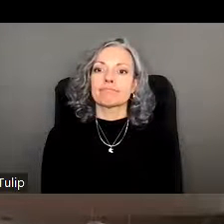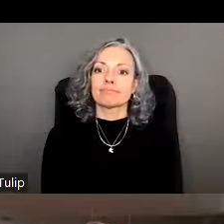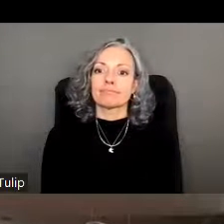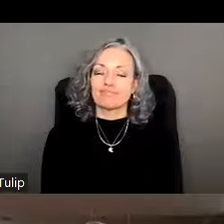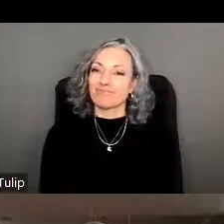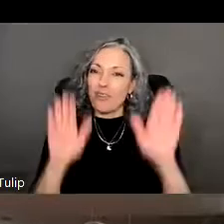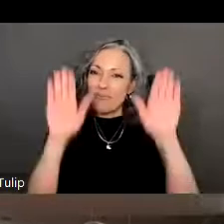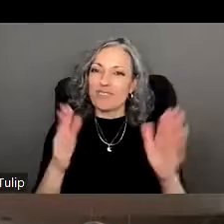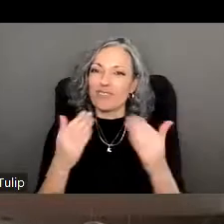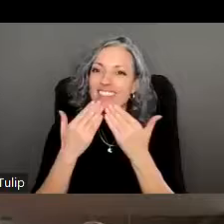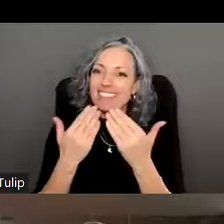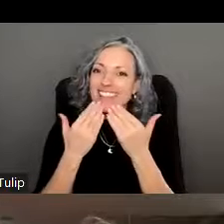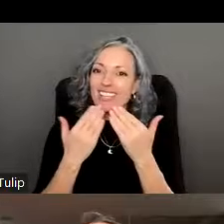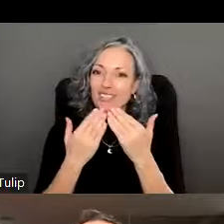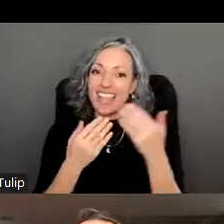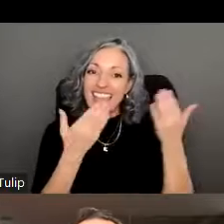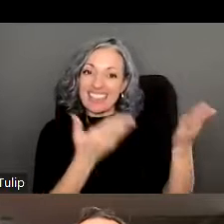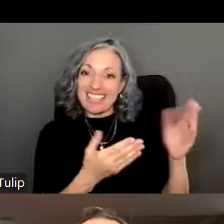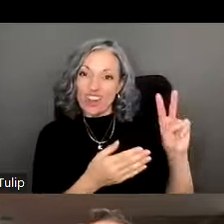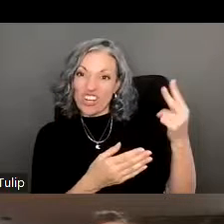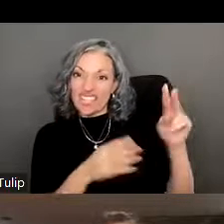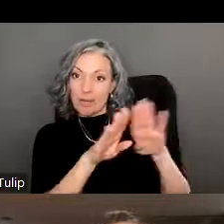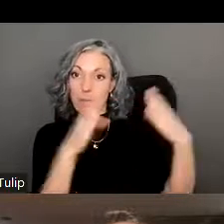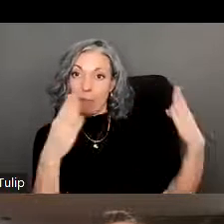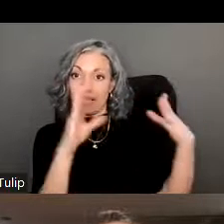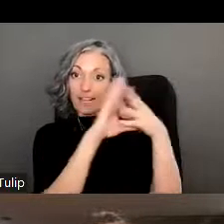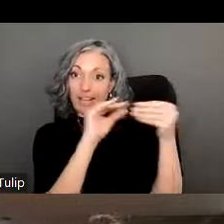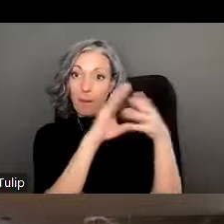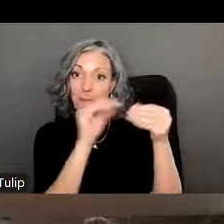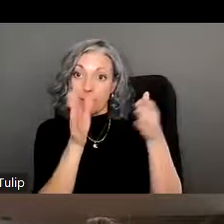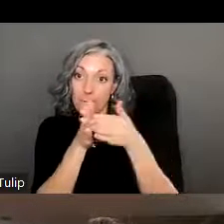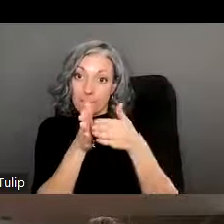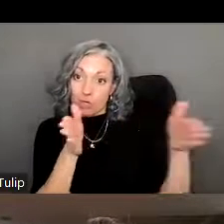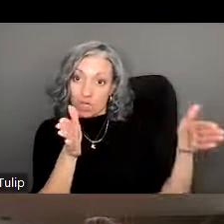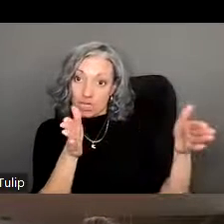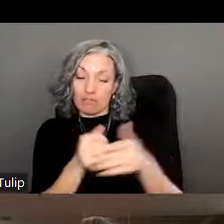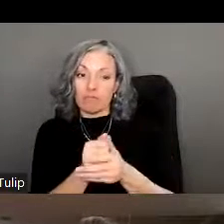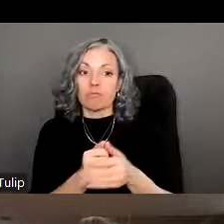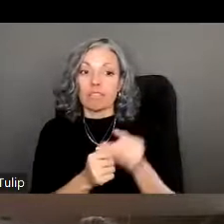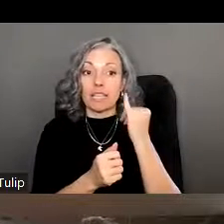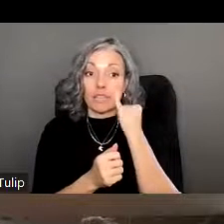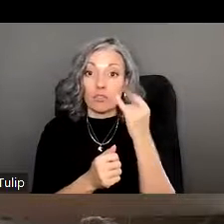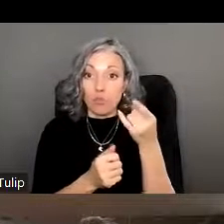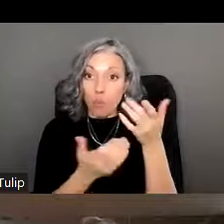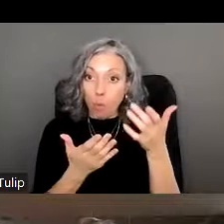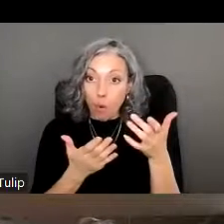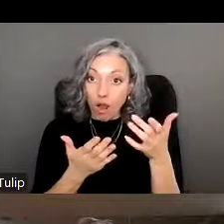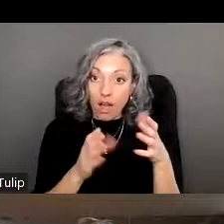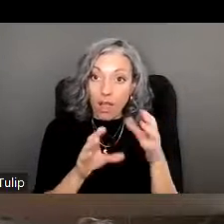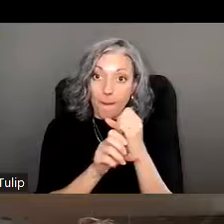Great, thank you. This is our second public comment period. If attendees would like to make